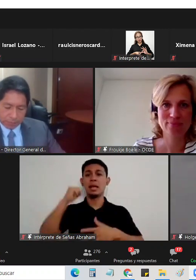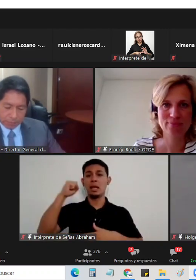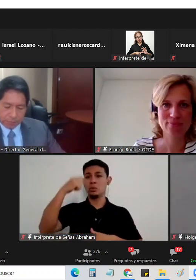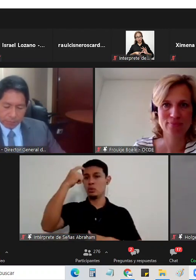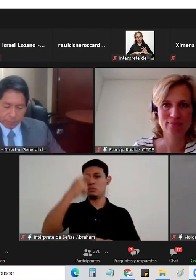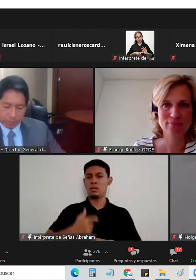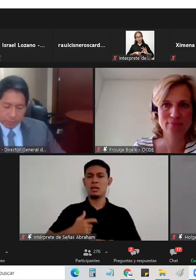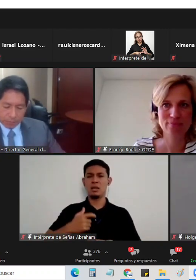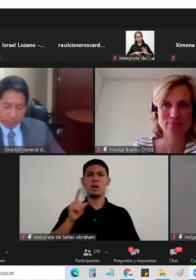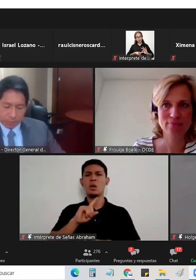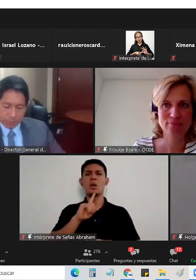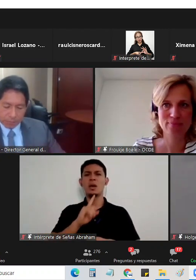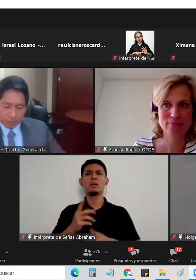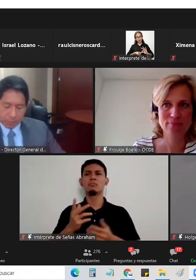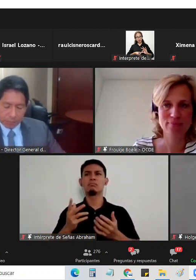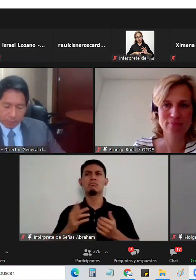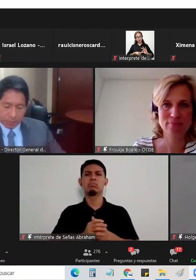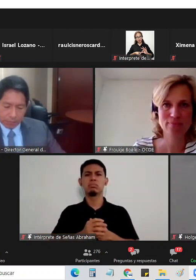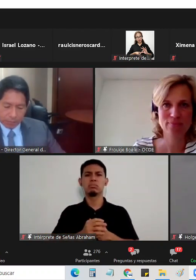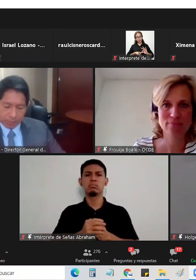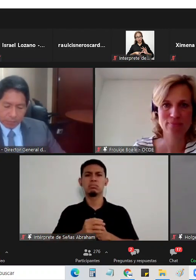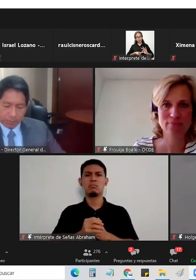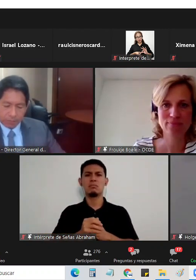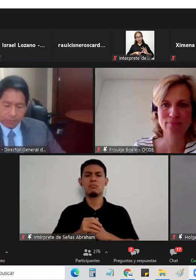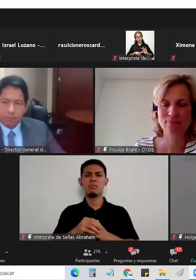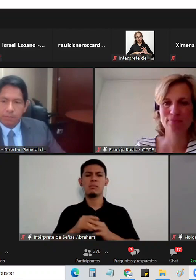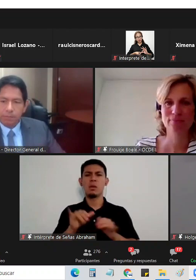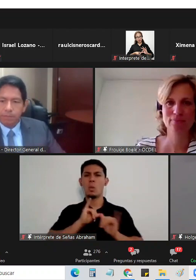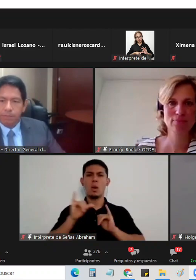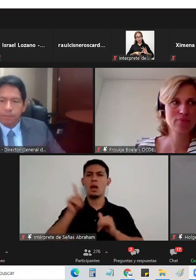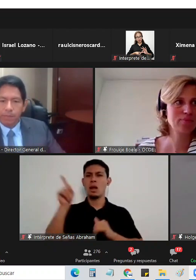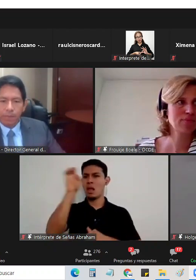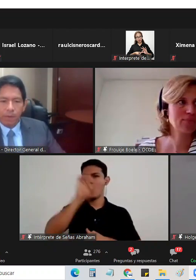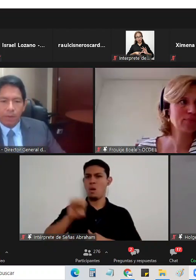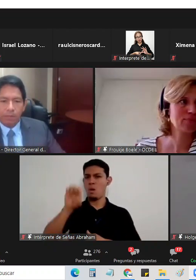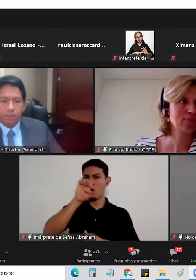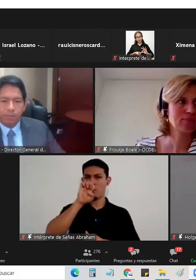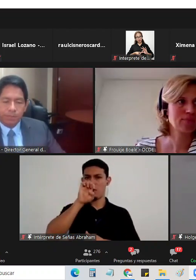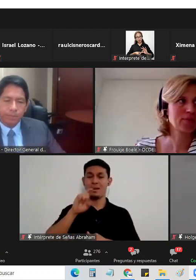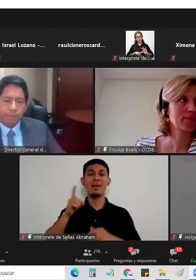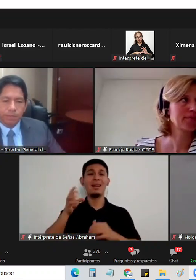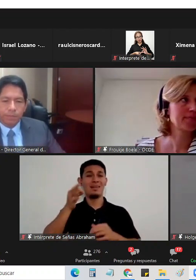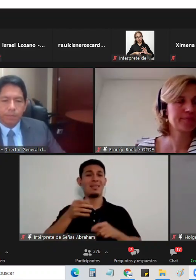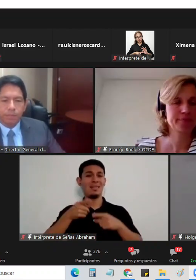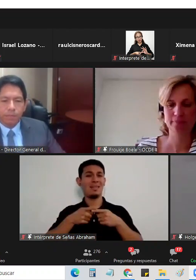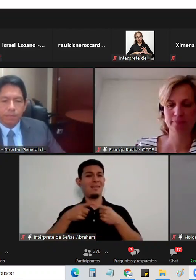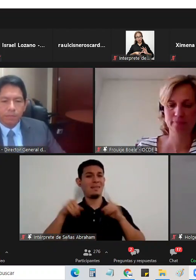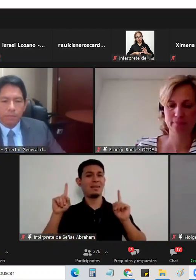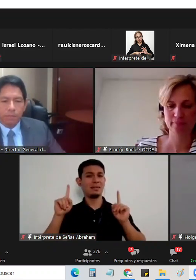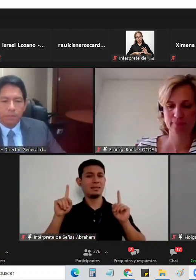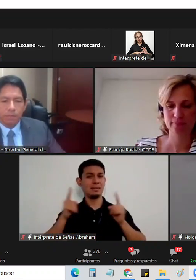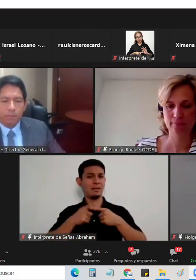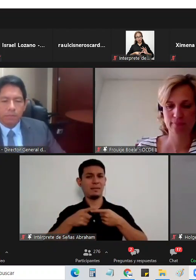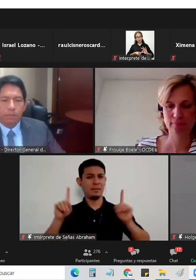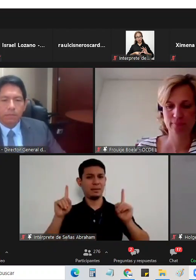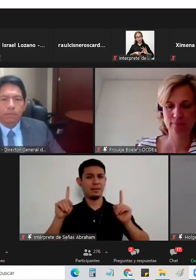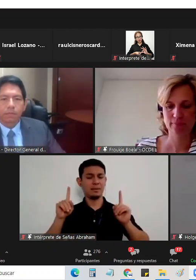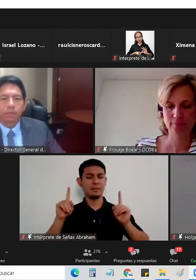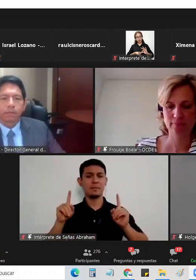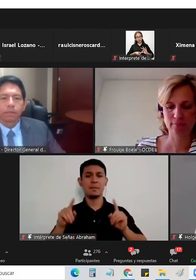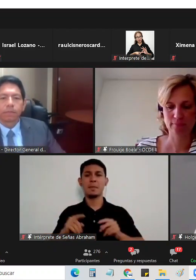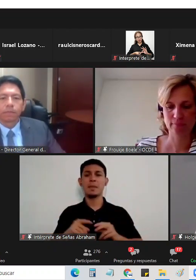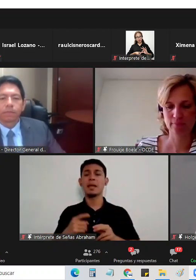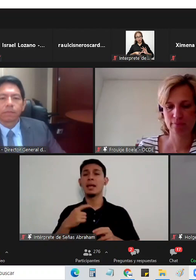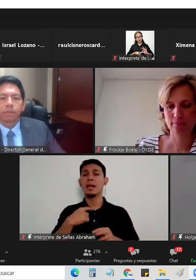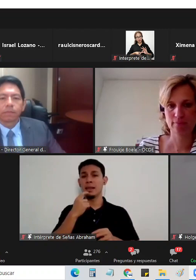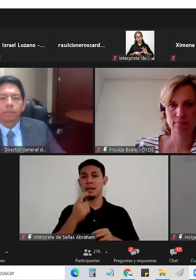guiding regulations in human rights is not is something that's the same as what happens in europe because of the different realities that we have in